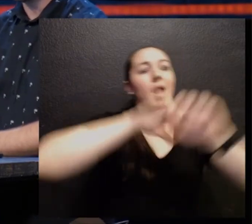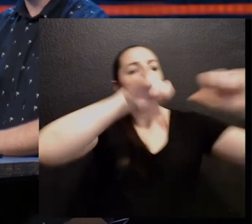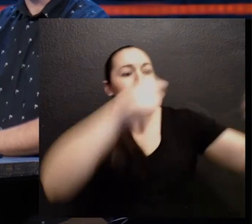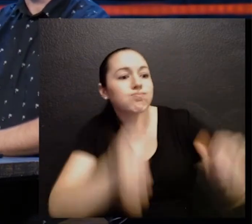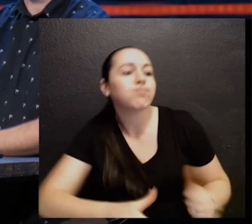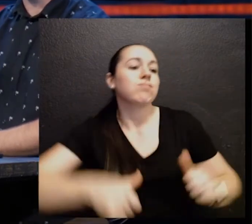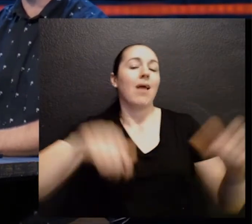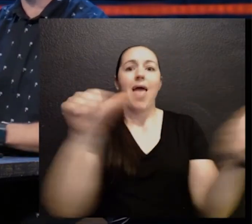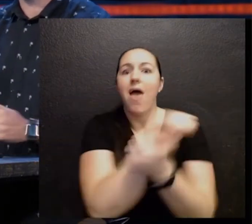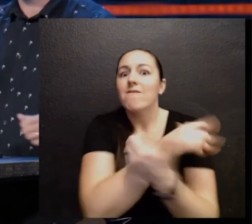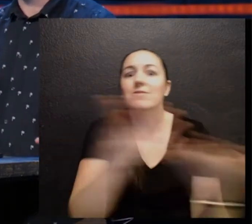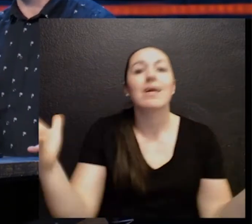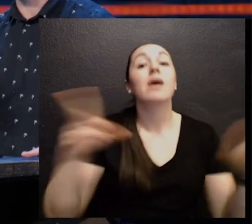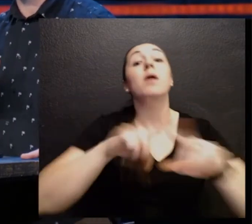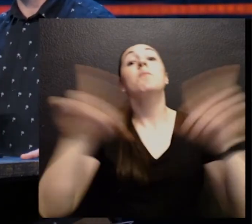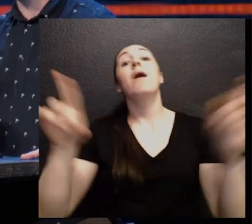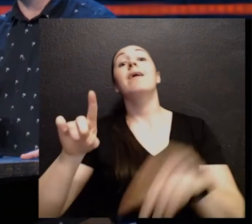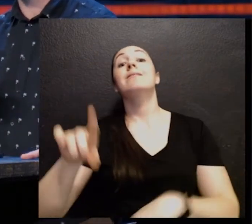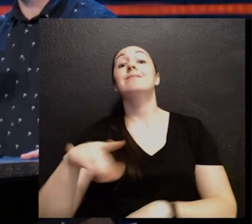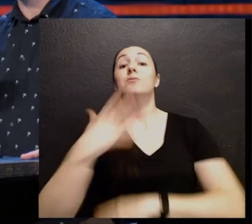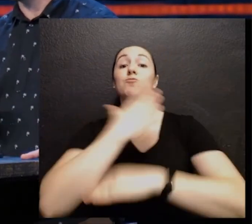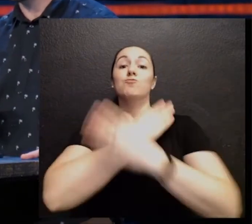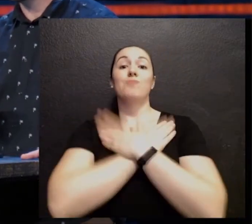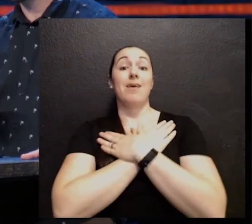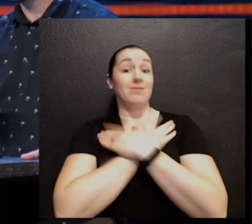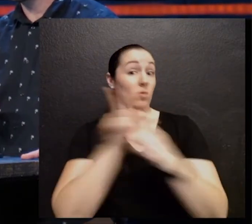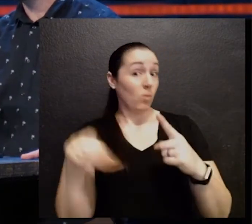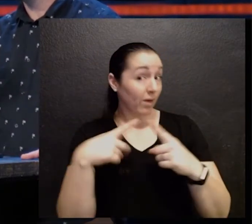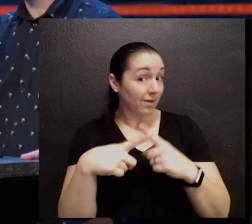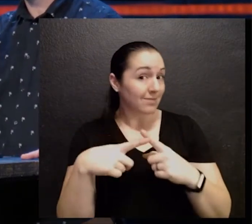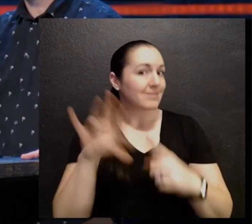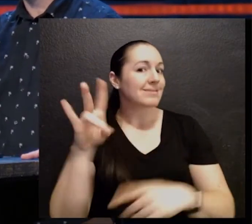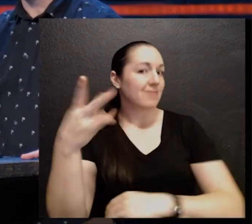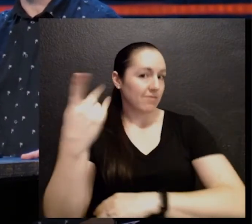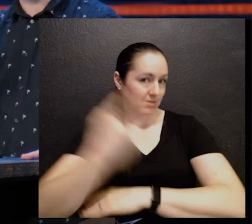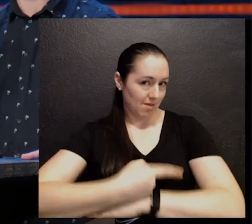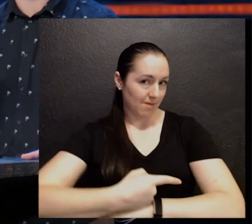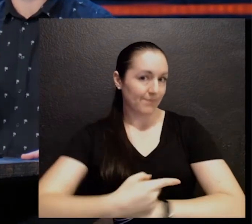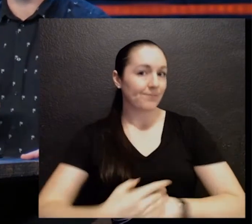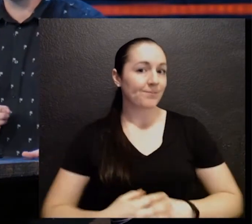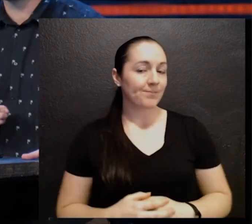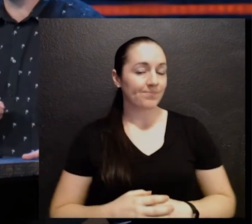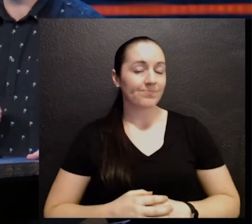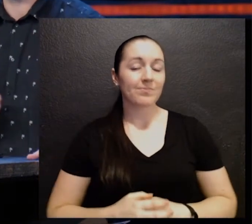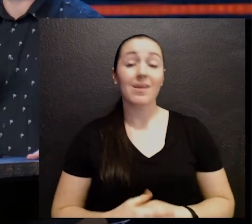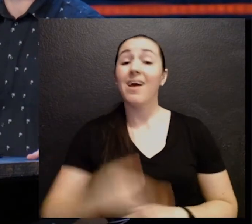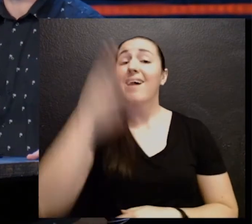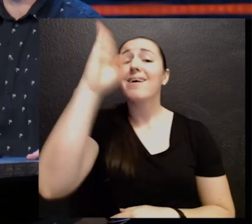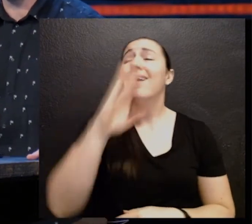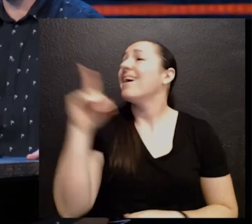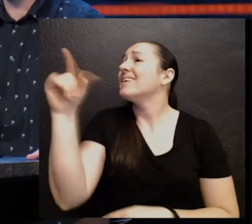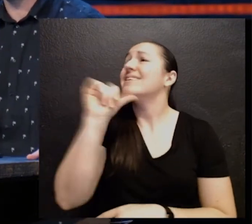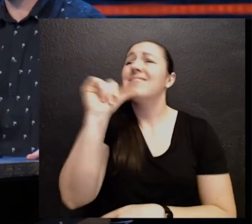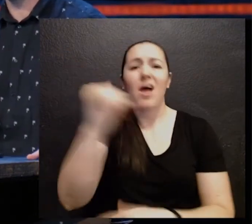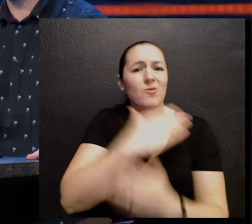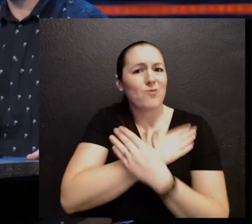in them, but he rested on the seventh day. And God didn't rest because he was